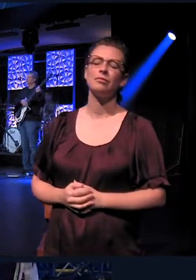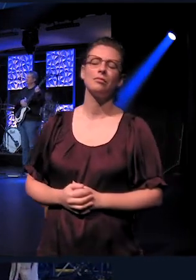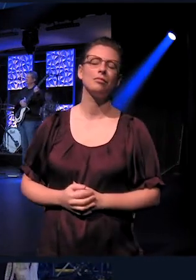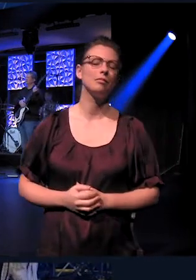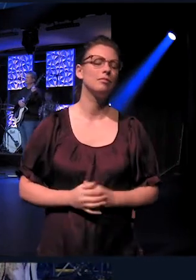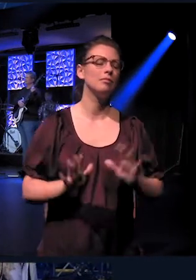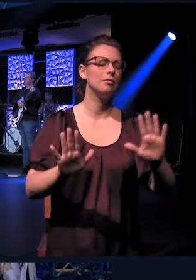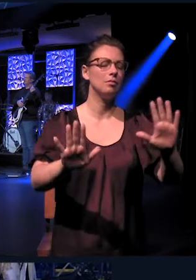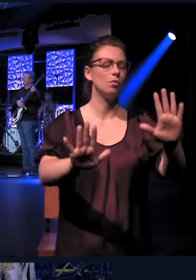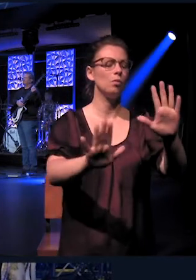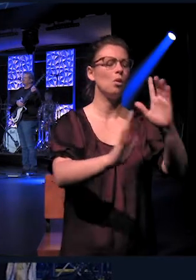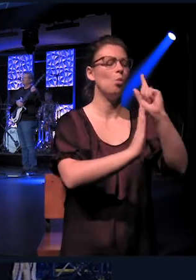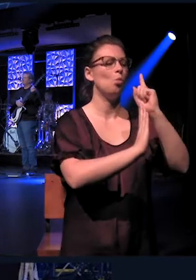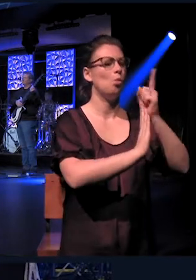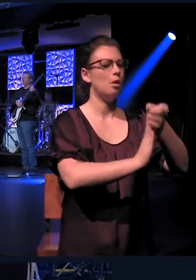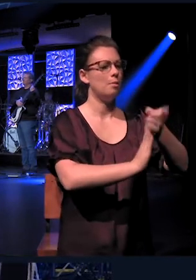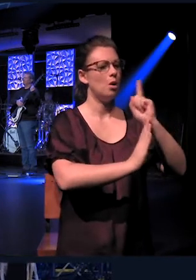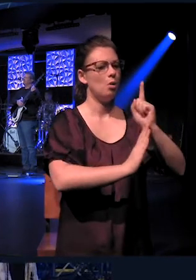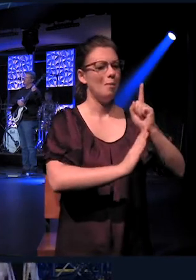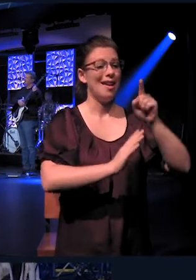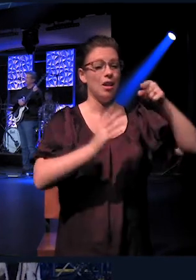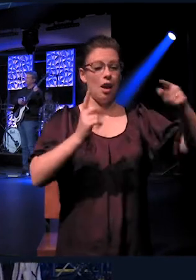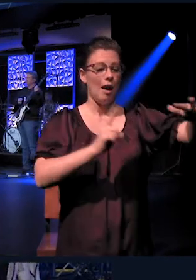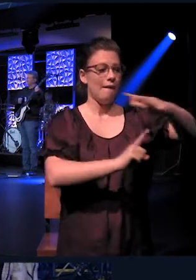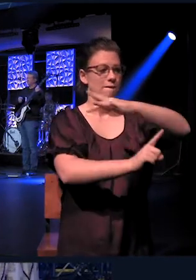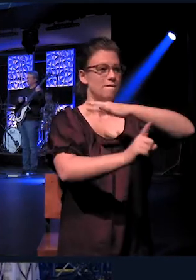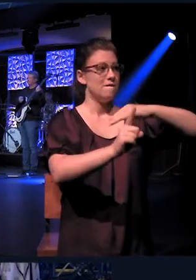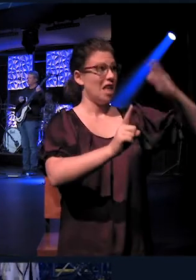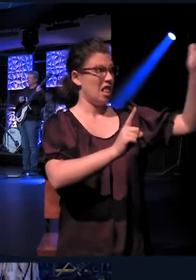Let's take a moment, church, and breathe in his presence today.